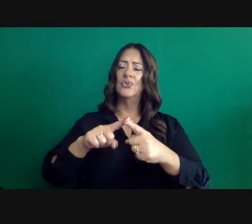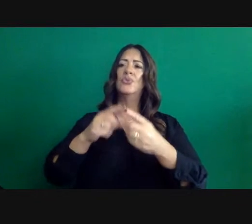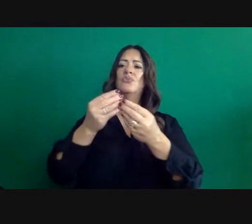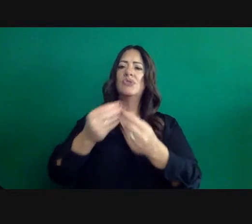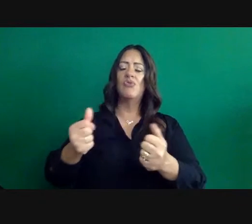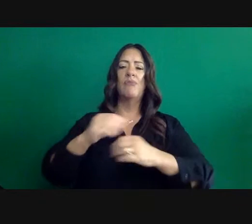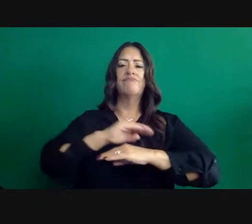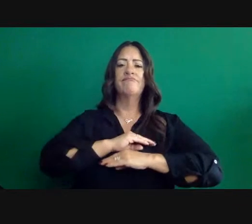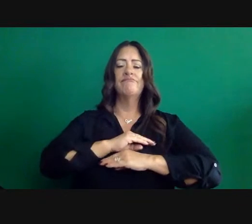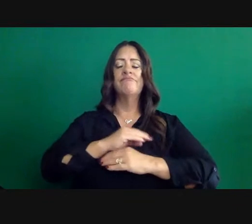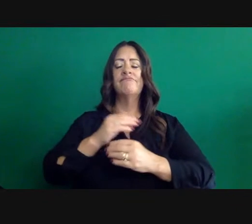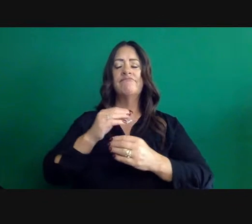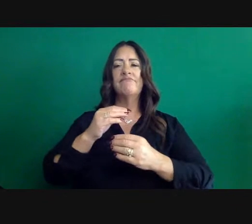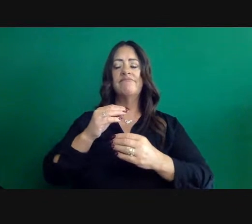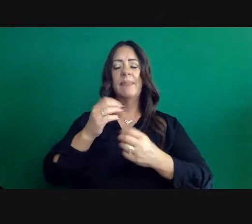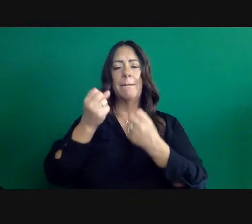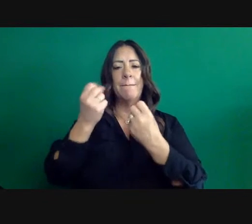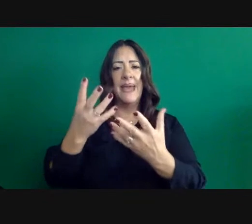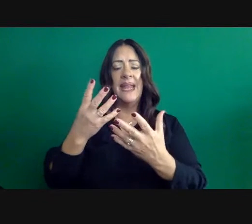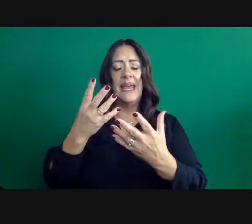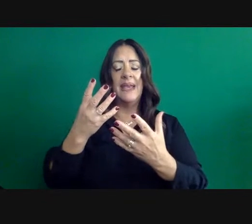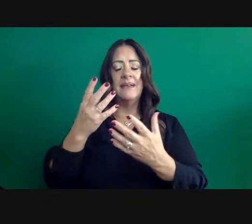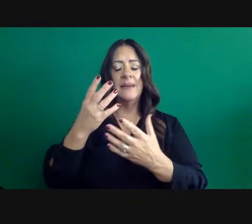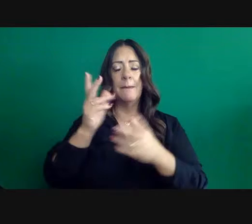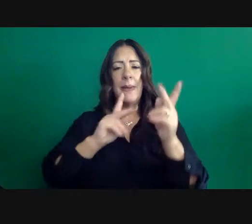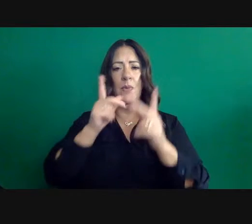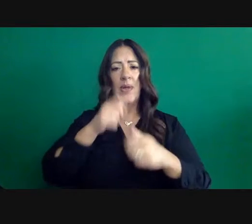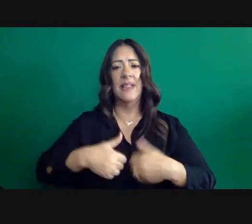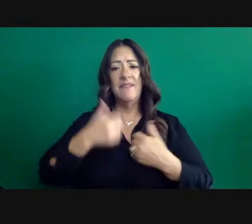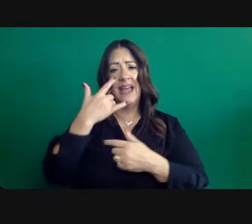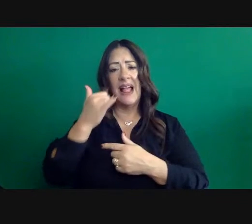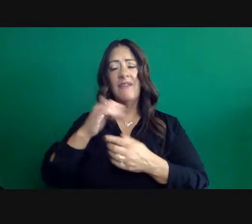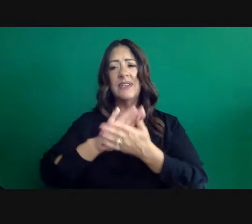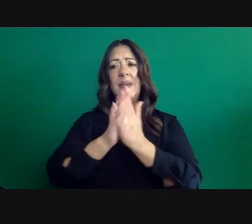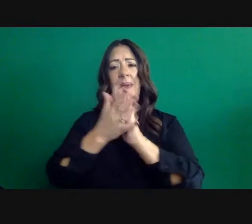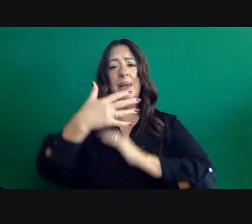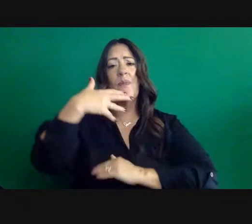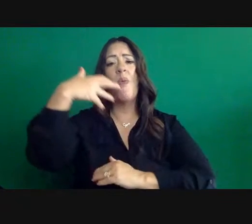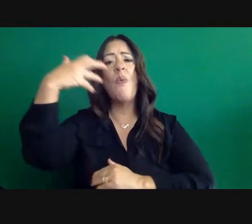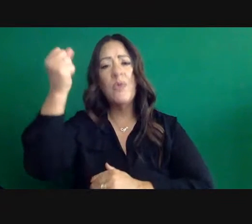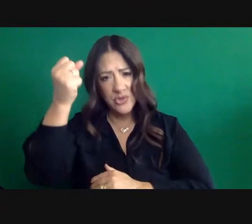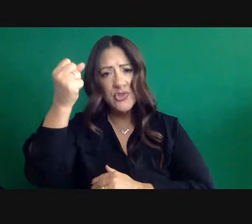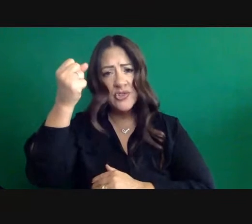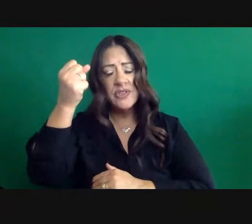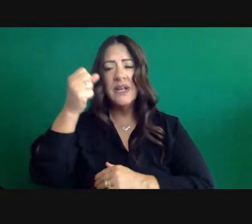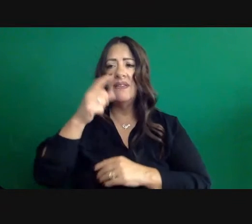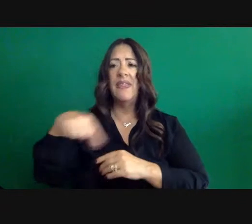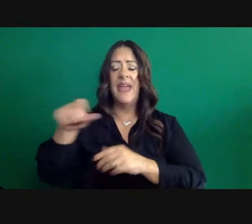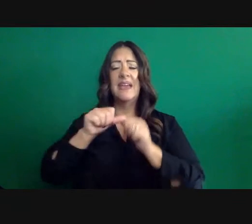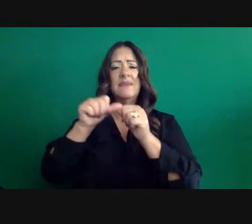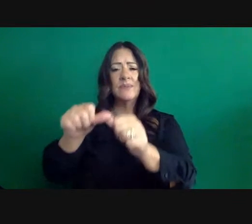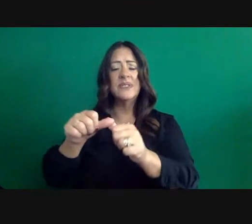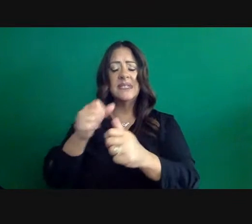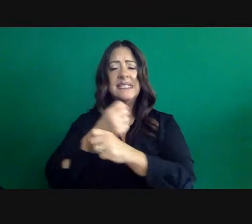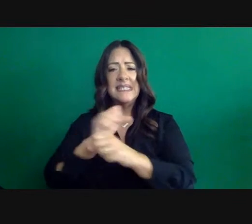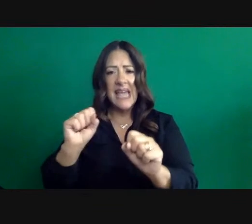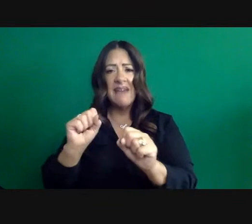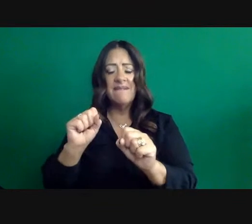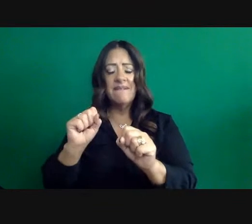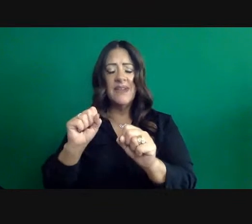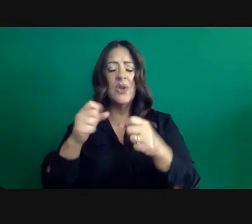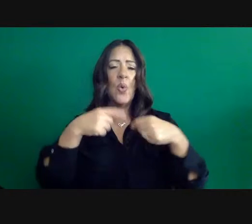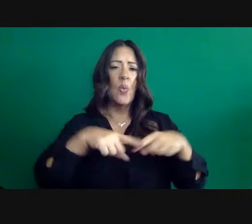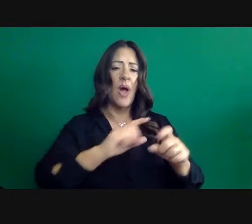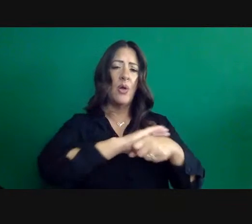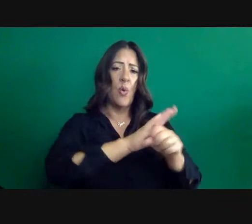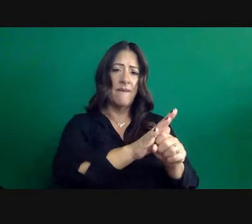Californians who are aging so that they can be safe and secure in this pandemic, but that at the other end of this,